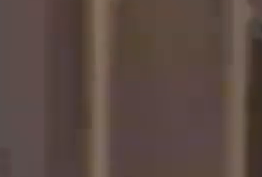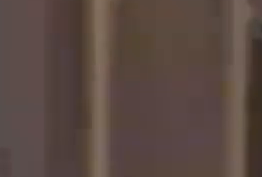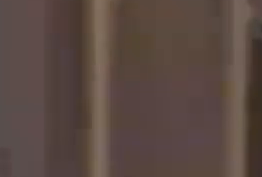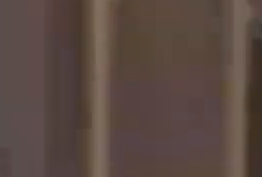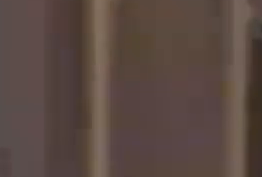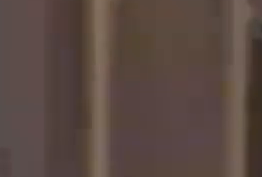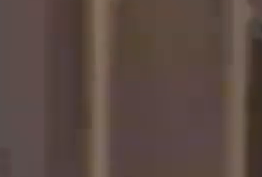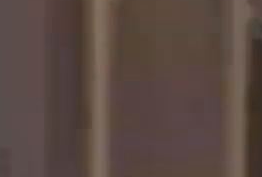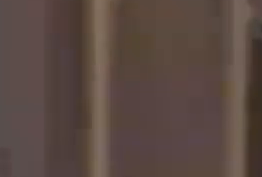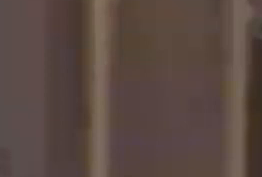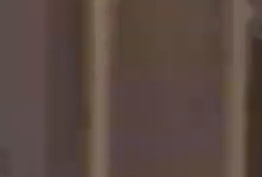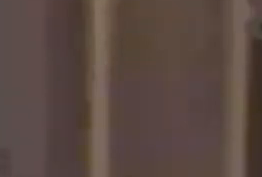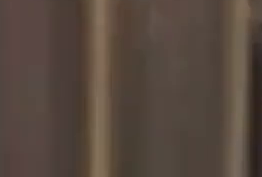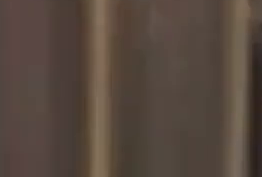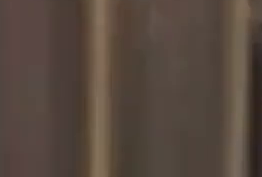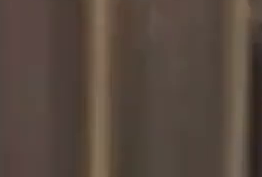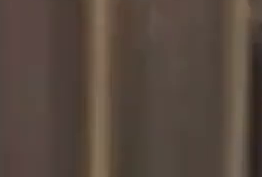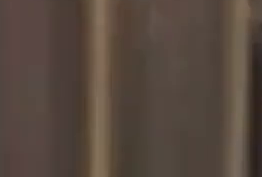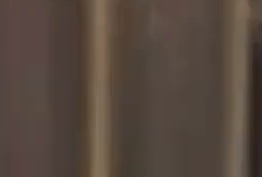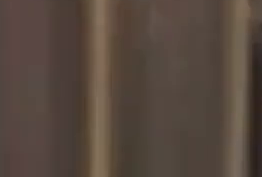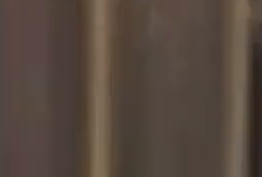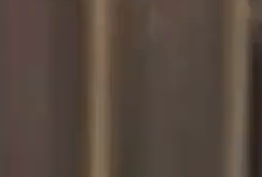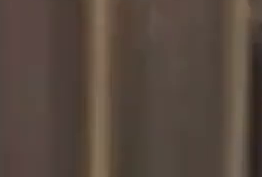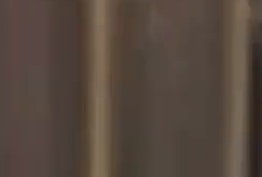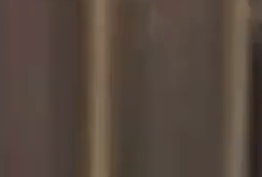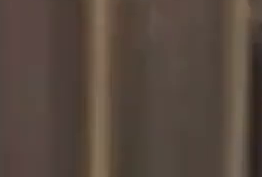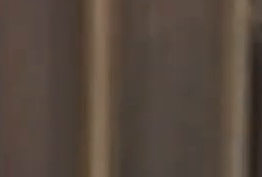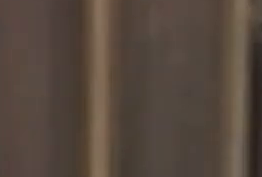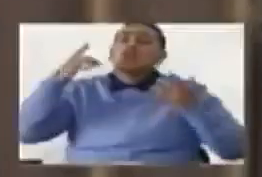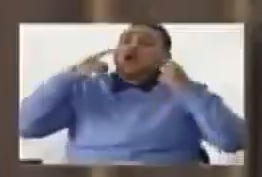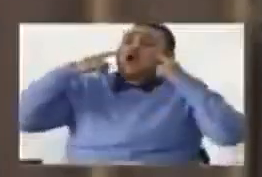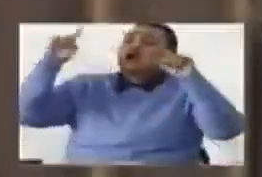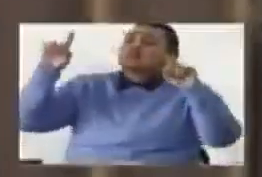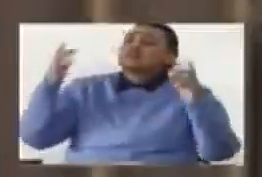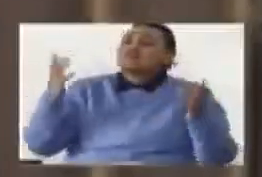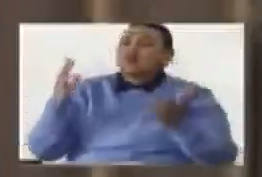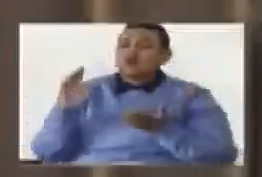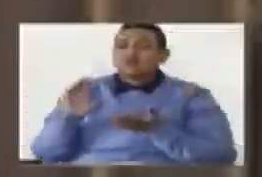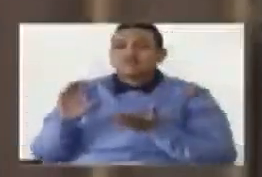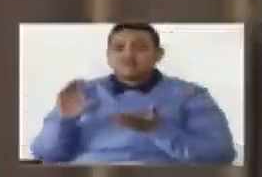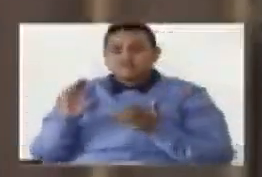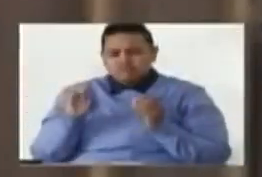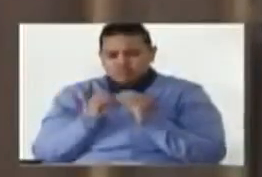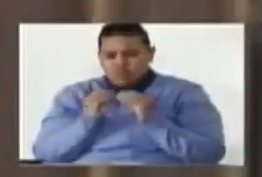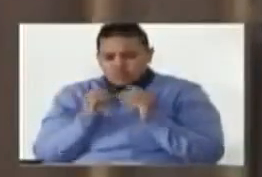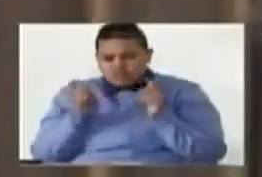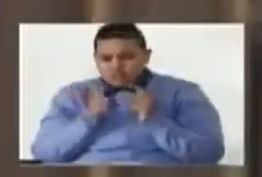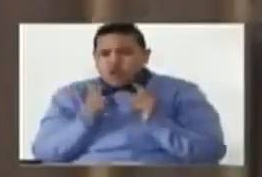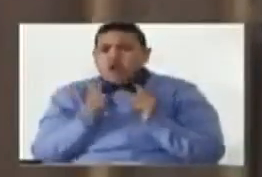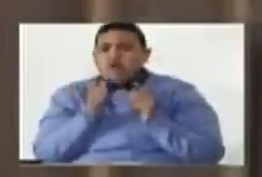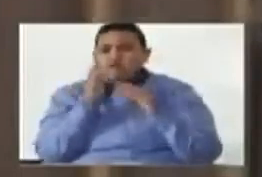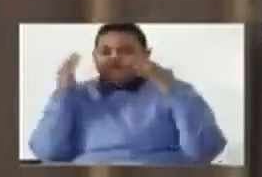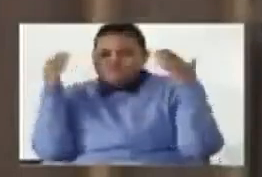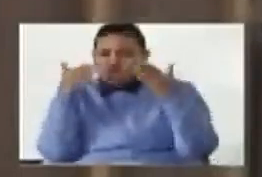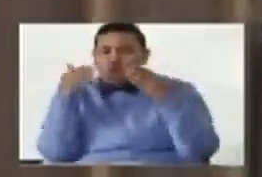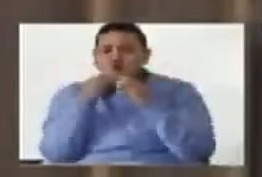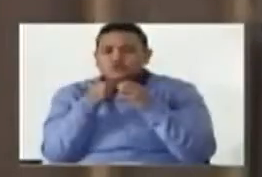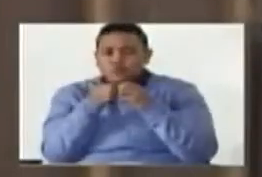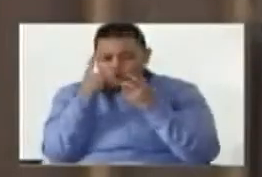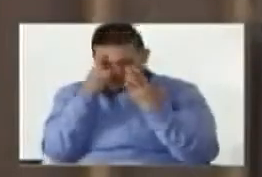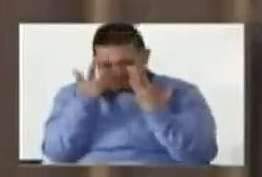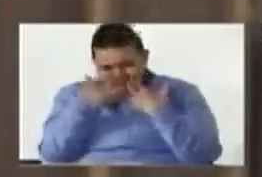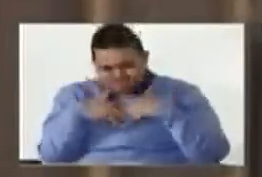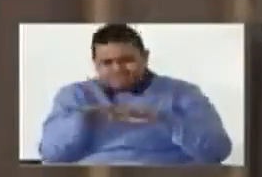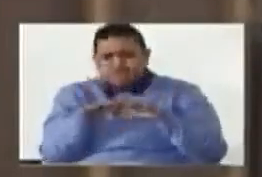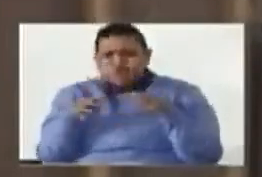divestments. In doing this, we will achieve a smaller, focused, more efficient and coherent